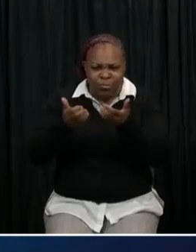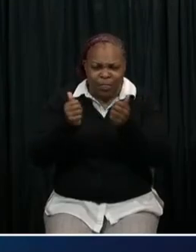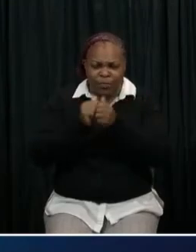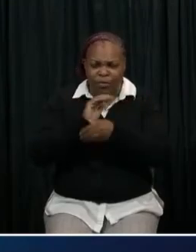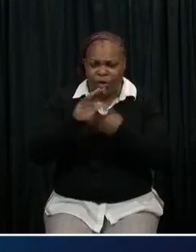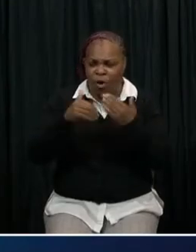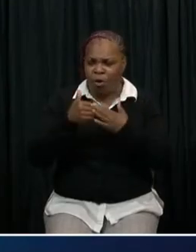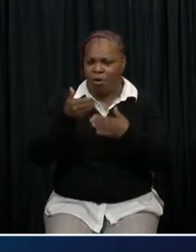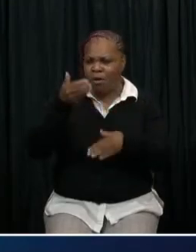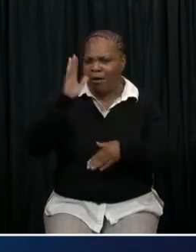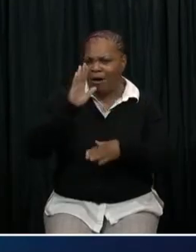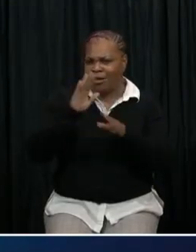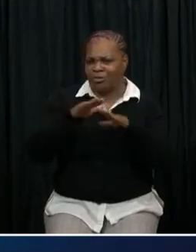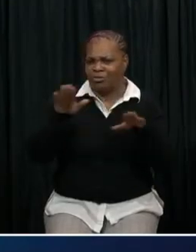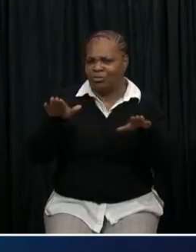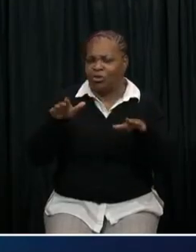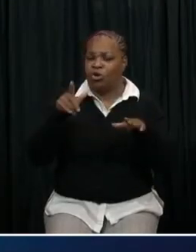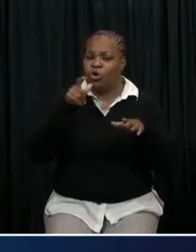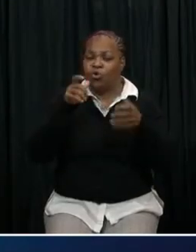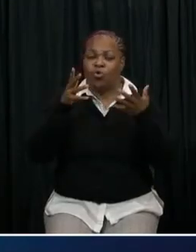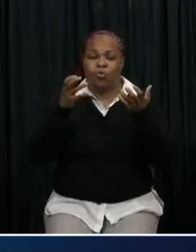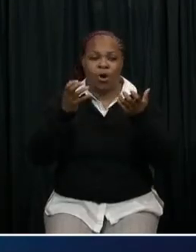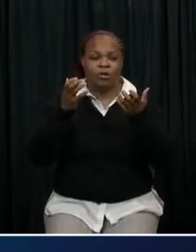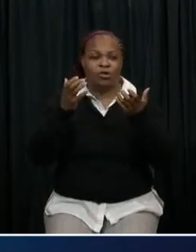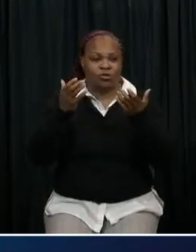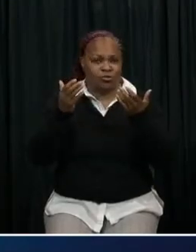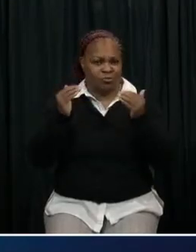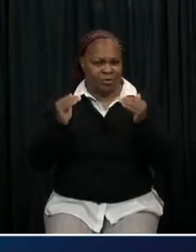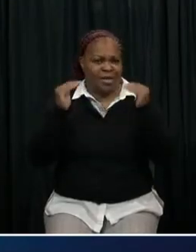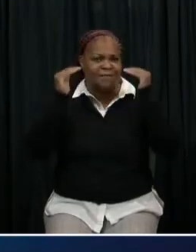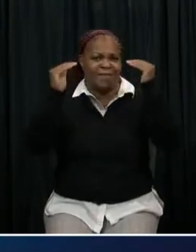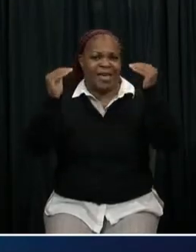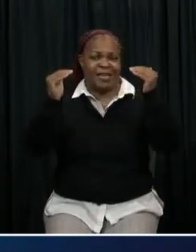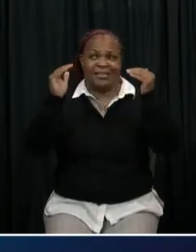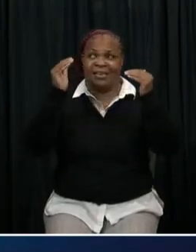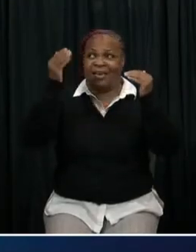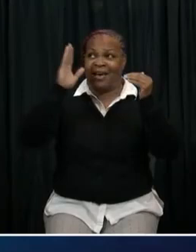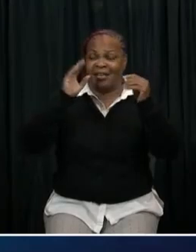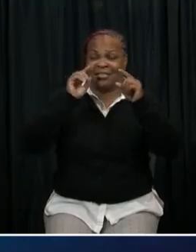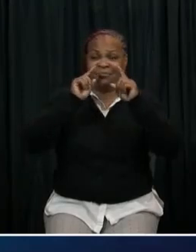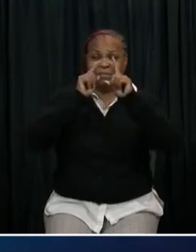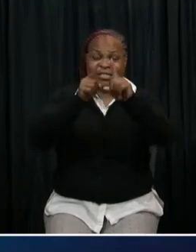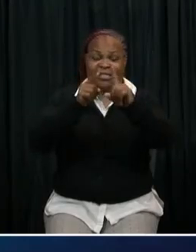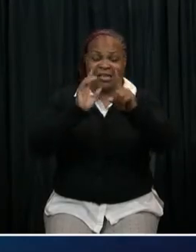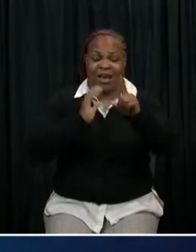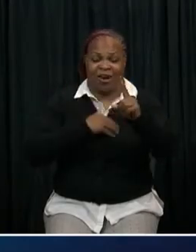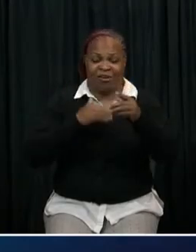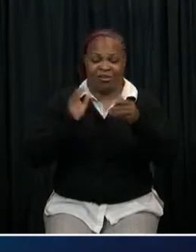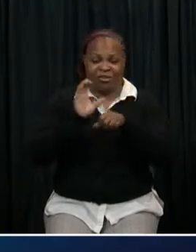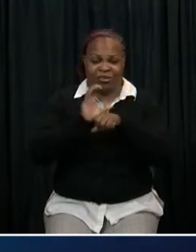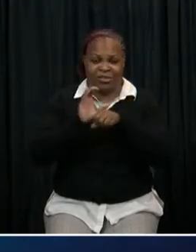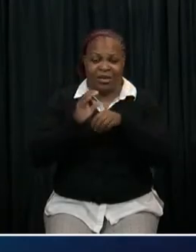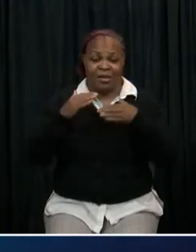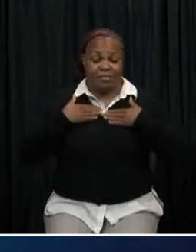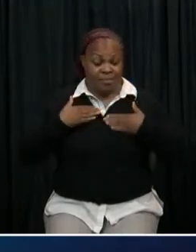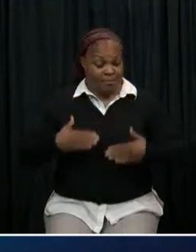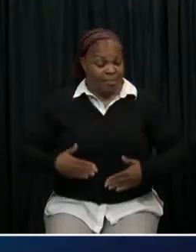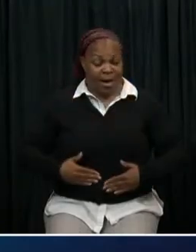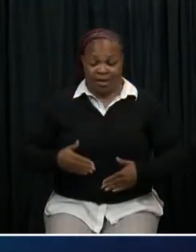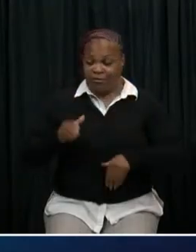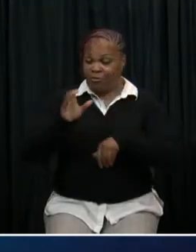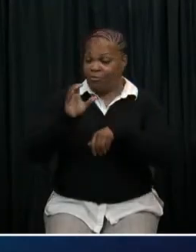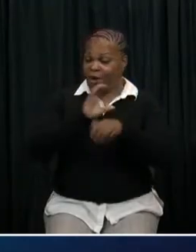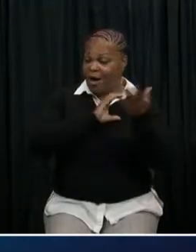to help advance the mission of our church. The body of Christ is not complete without these brothers and